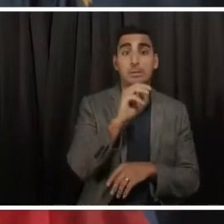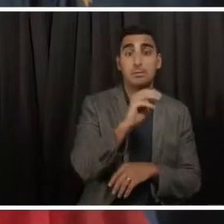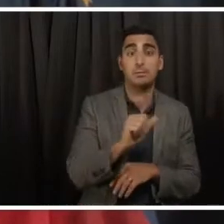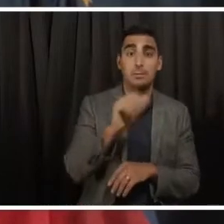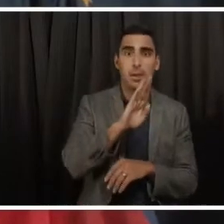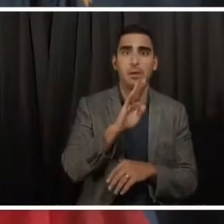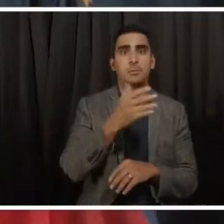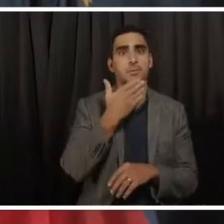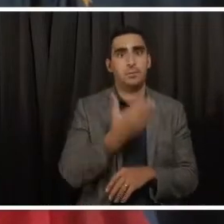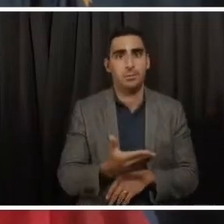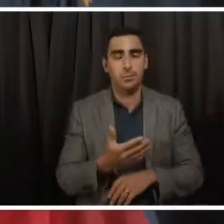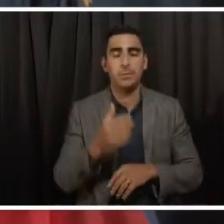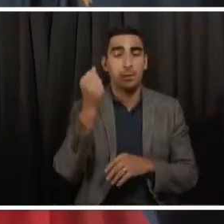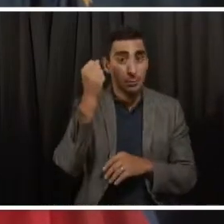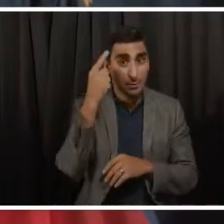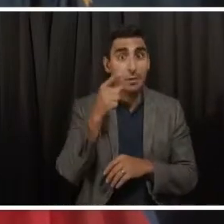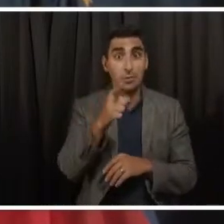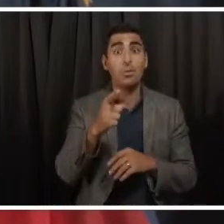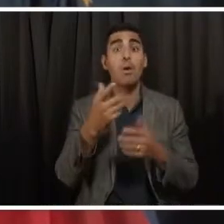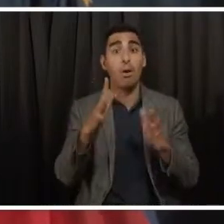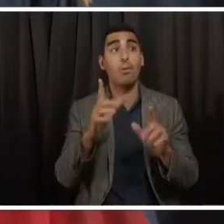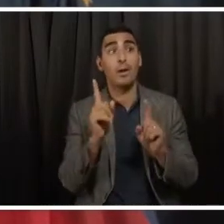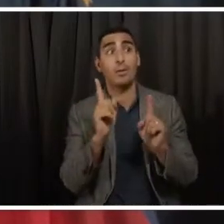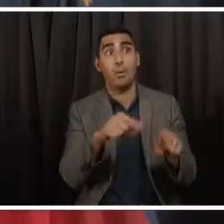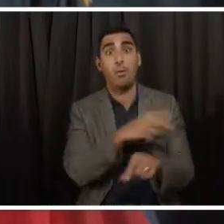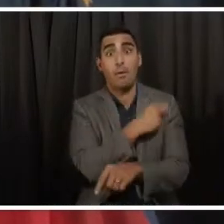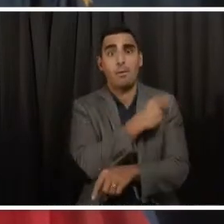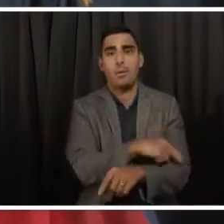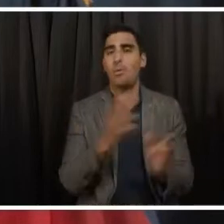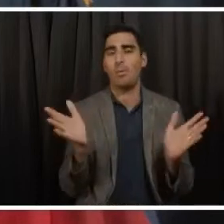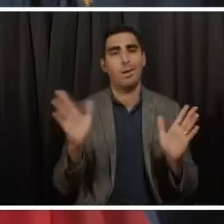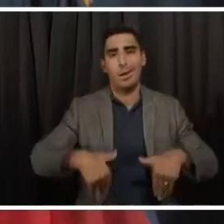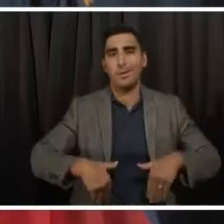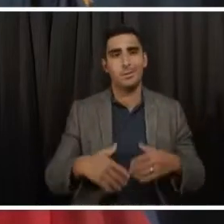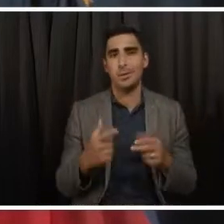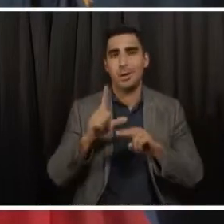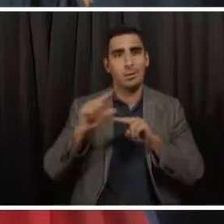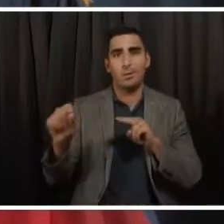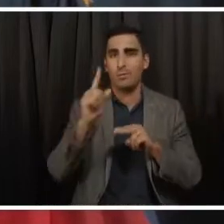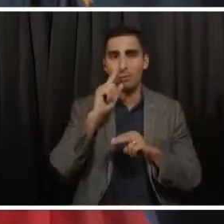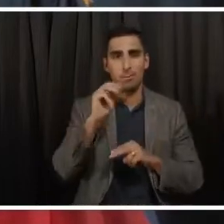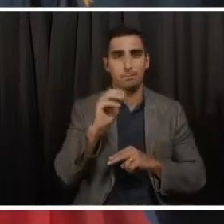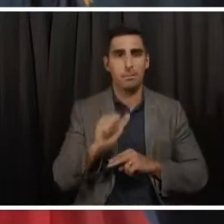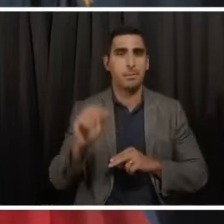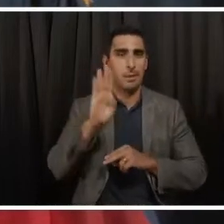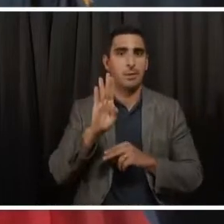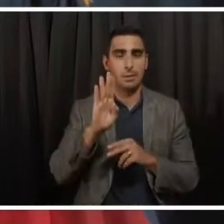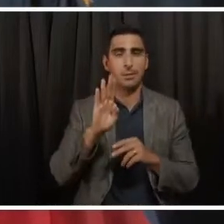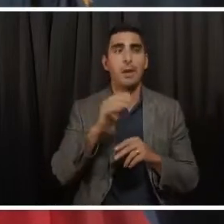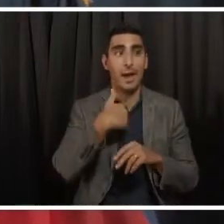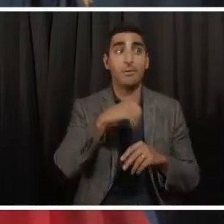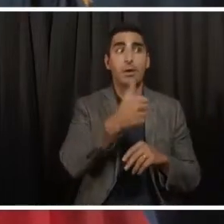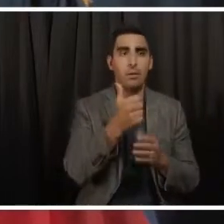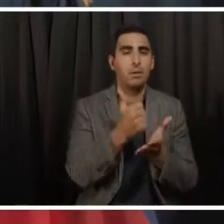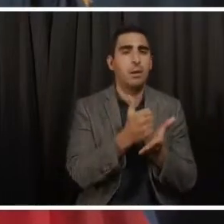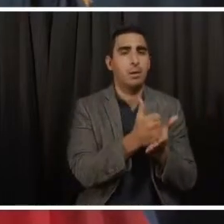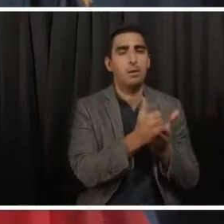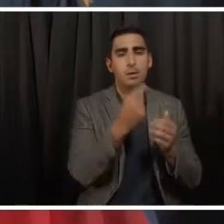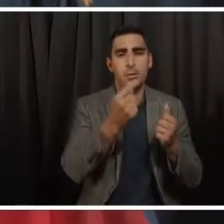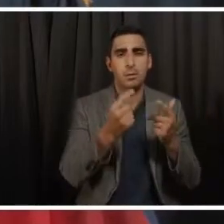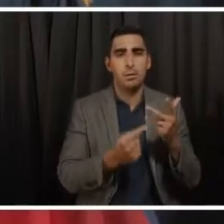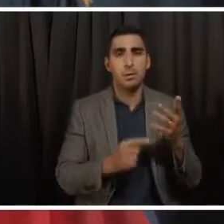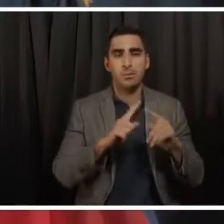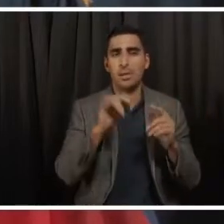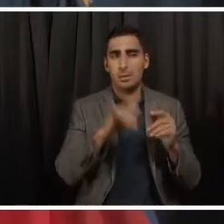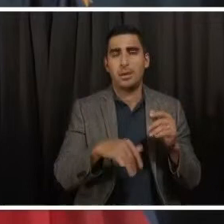sure that people know it's too late once you need to be hospitalized for COVID to get the monoclonal treatment. They have other treatments, but at that point, you're already in a severe health